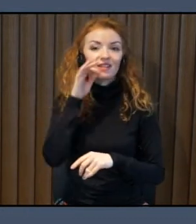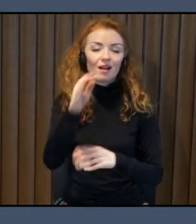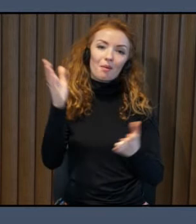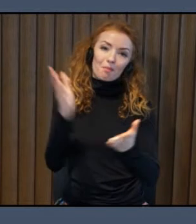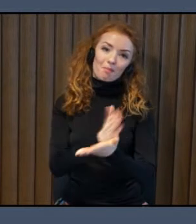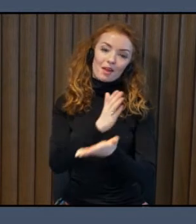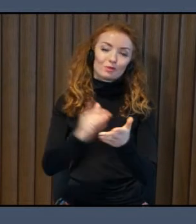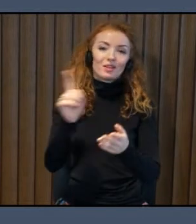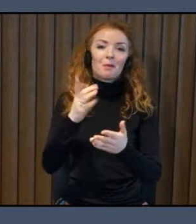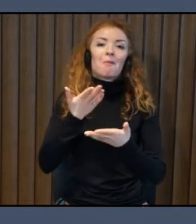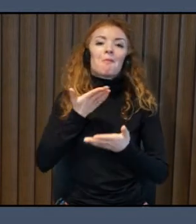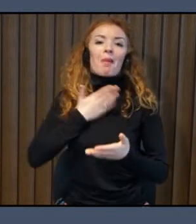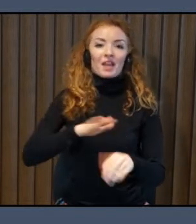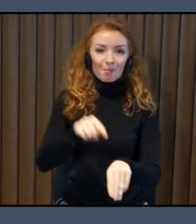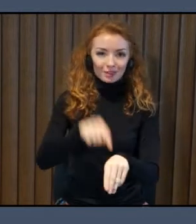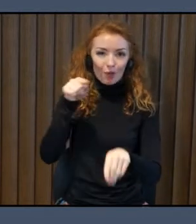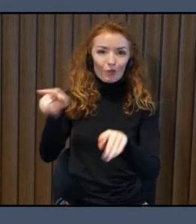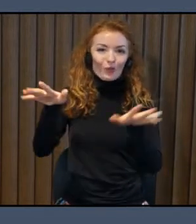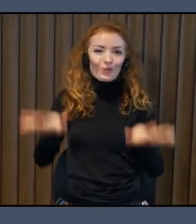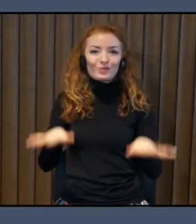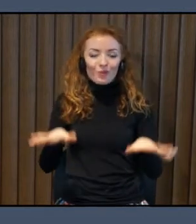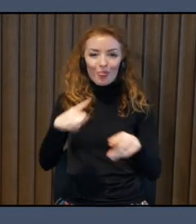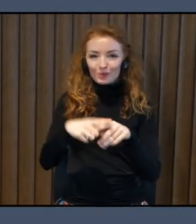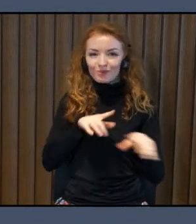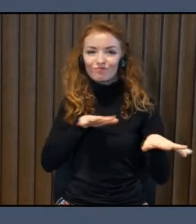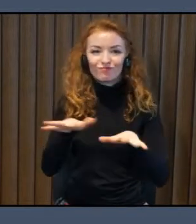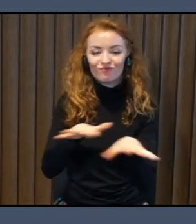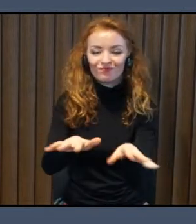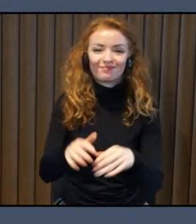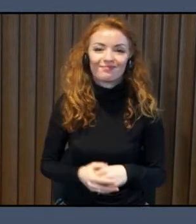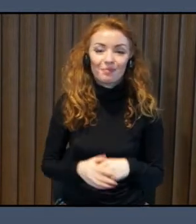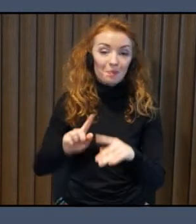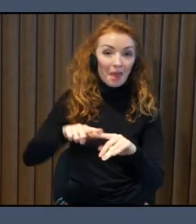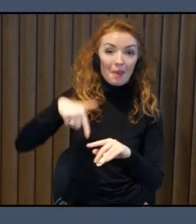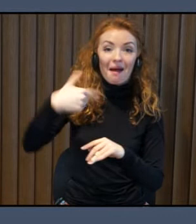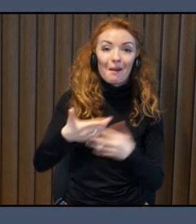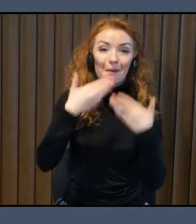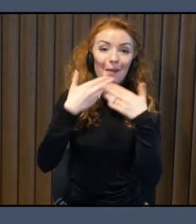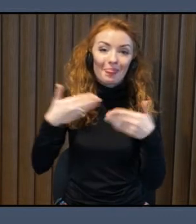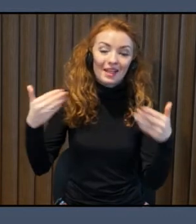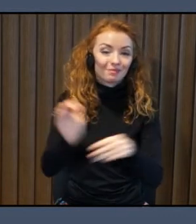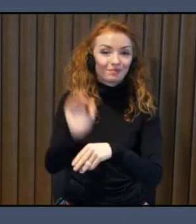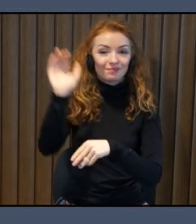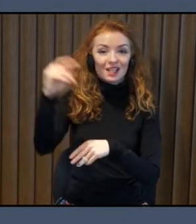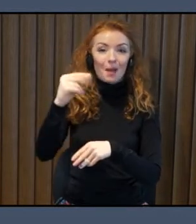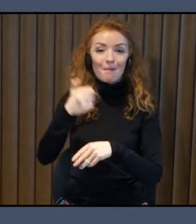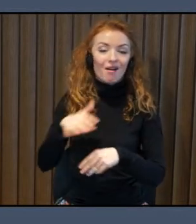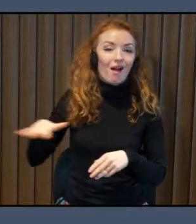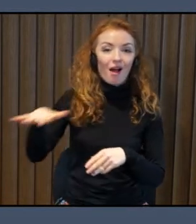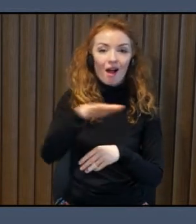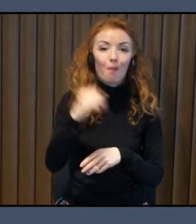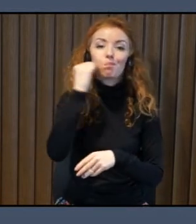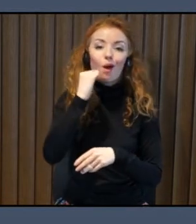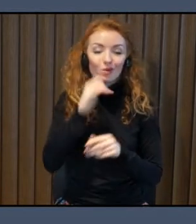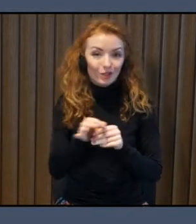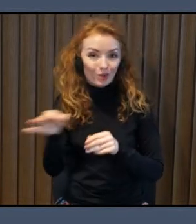visually very, very pleasant environment. People say this is very pleasant to be there and work there.